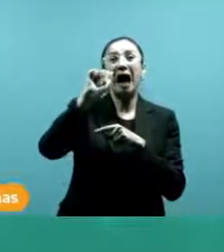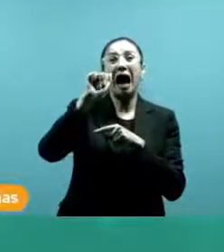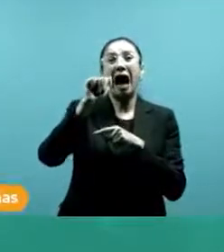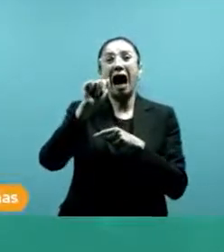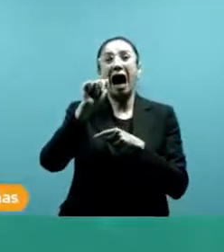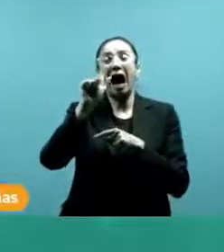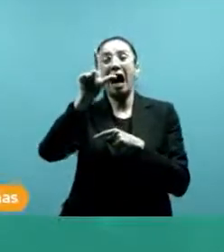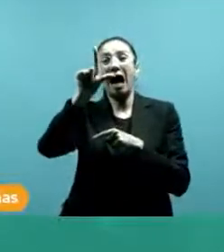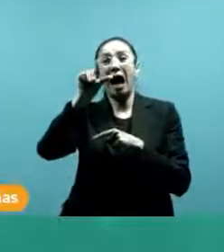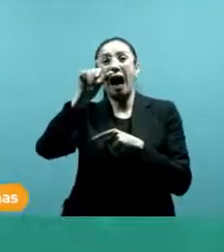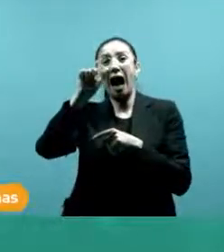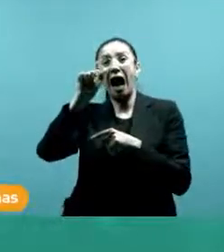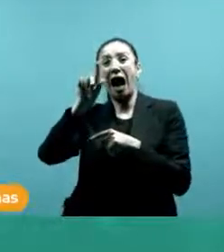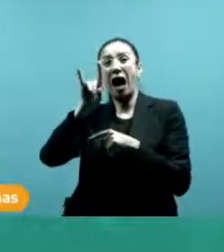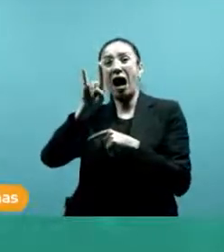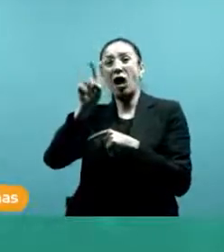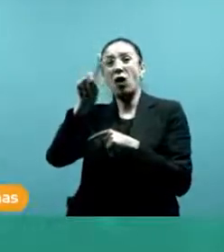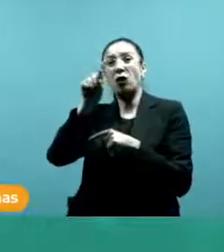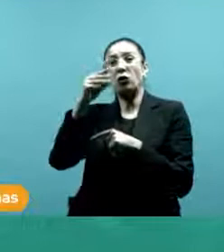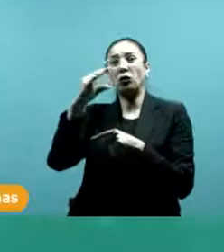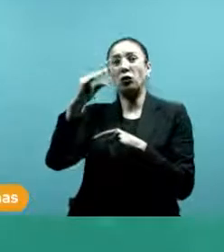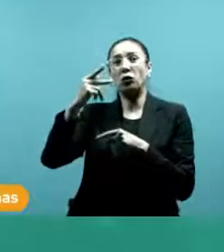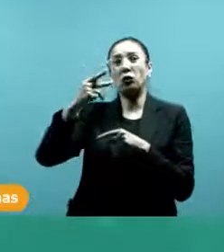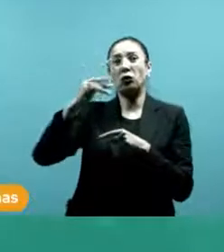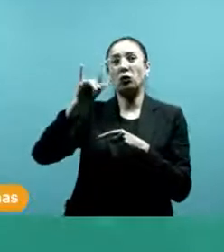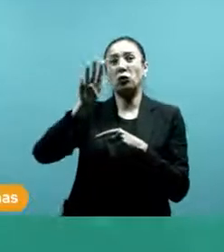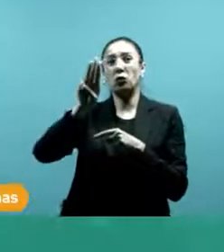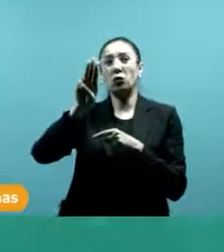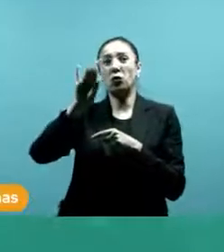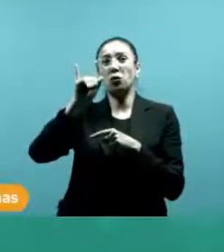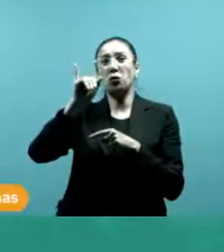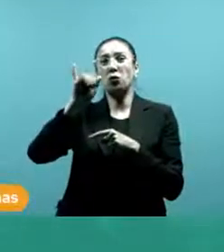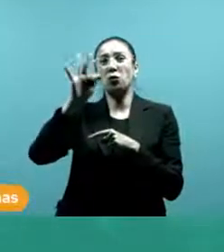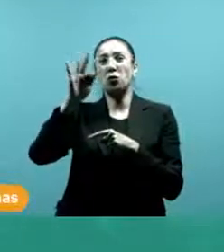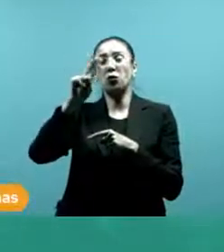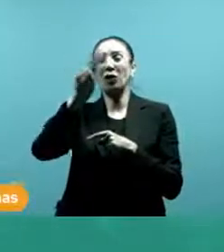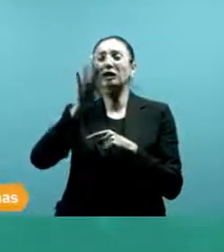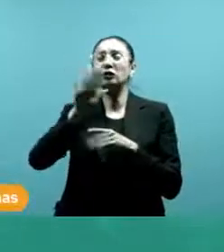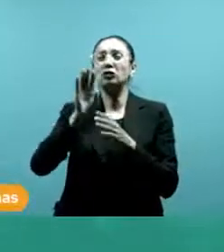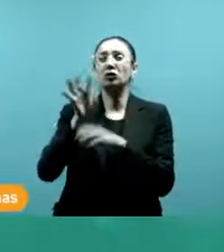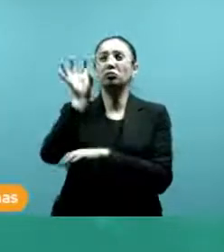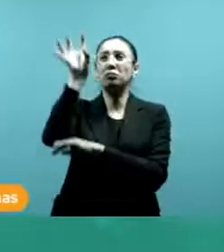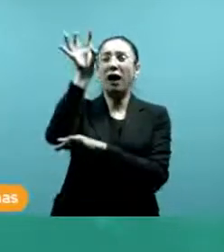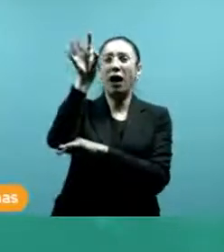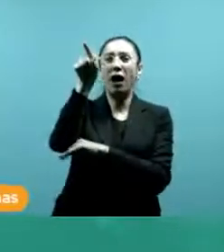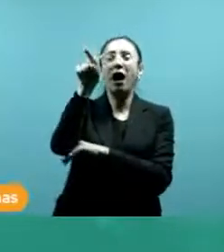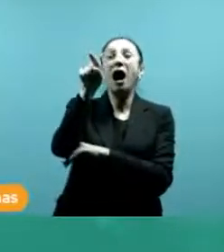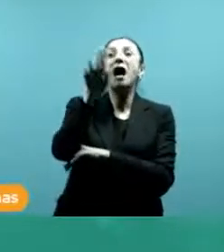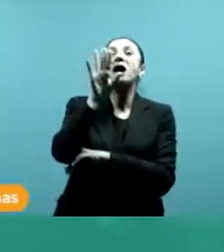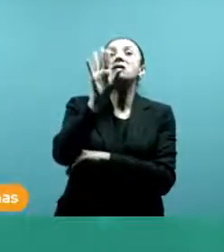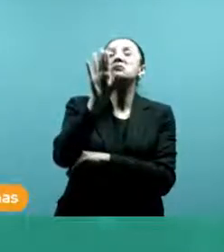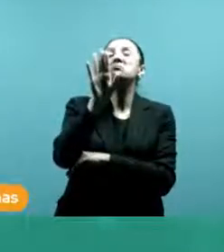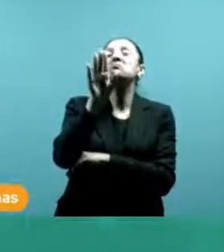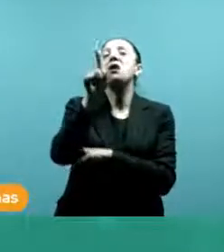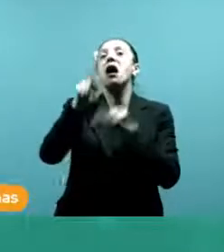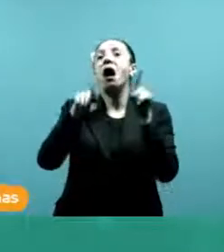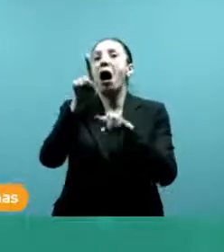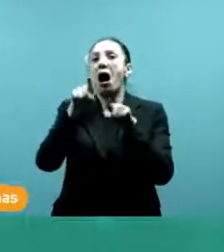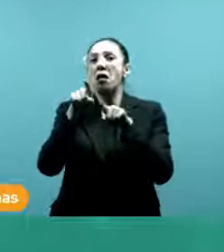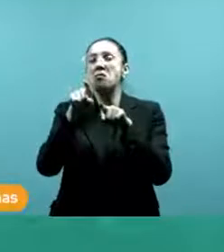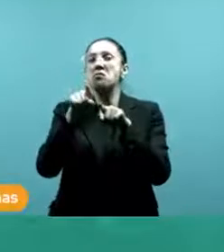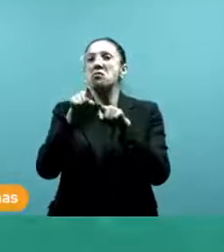grupos de personas. People of Spanish origin. Tenemos 44 personas de origen español. You will